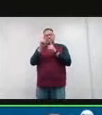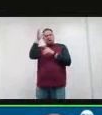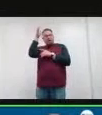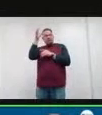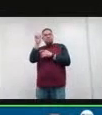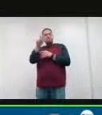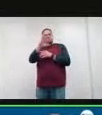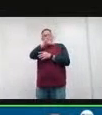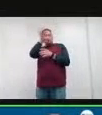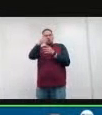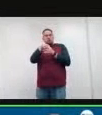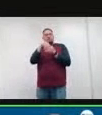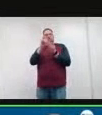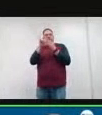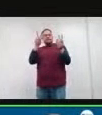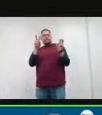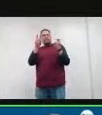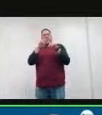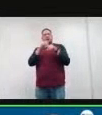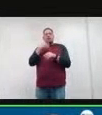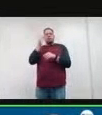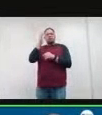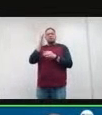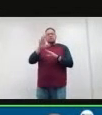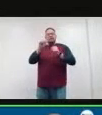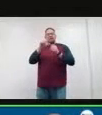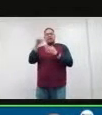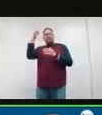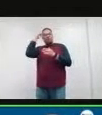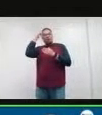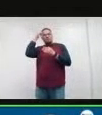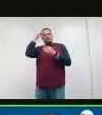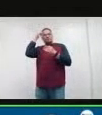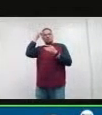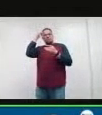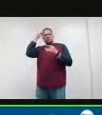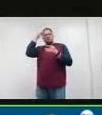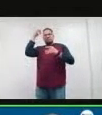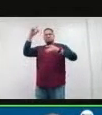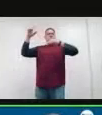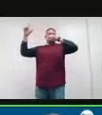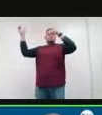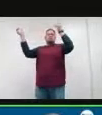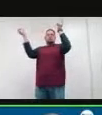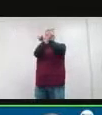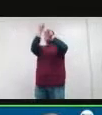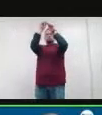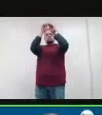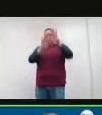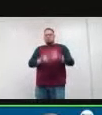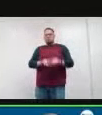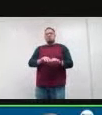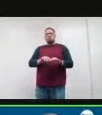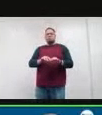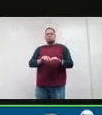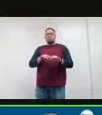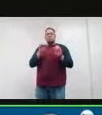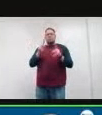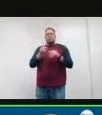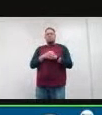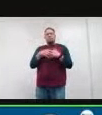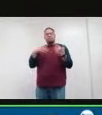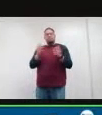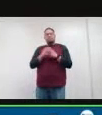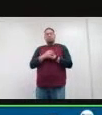in the statement. And what I'll do is I'll take those thoughts and I will rewrite this statement. Okay. So,